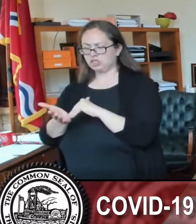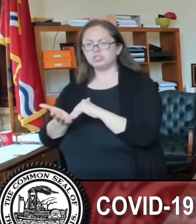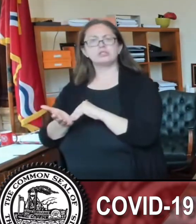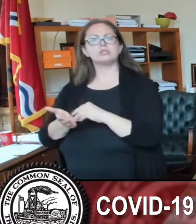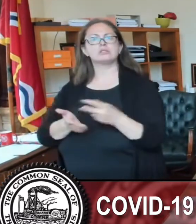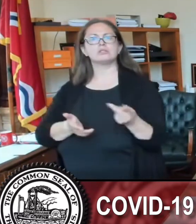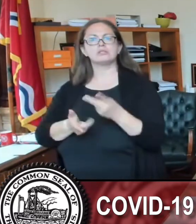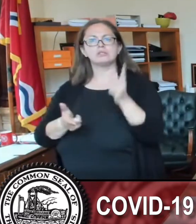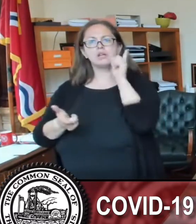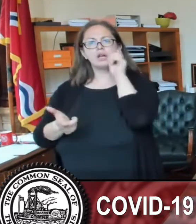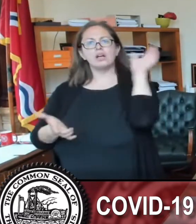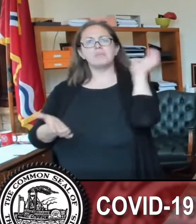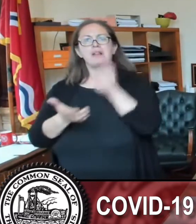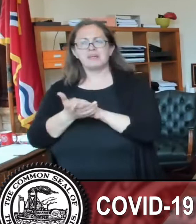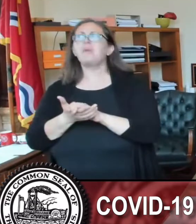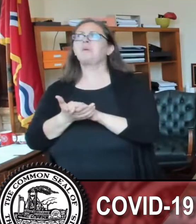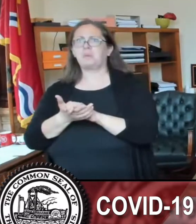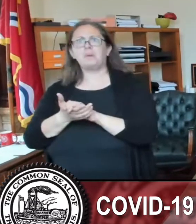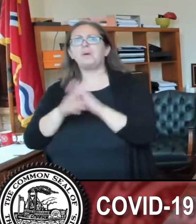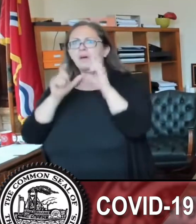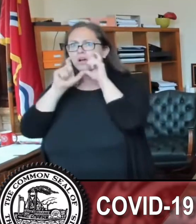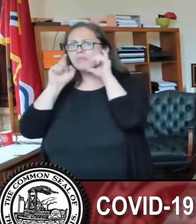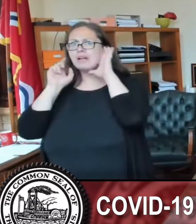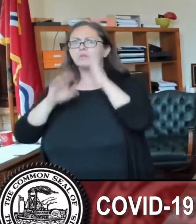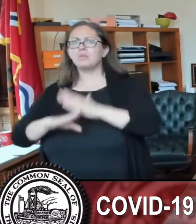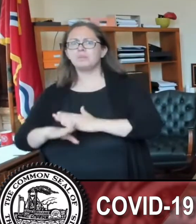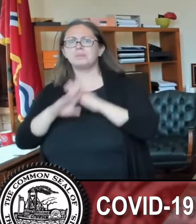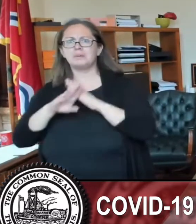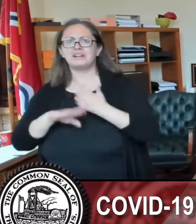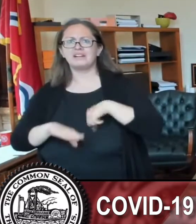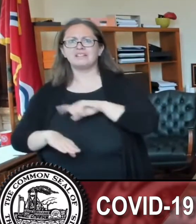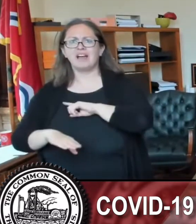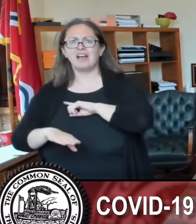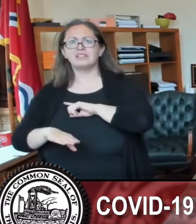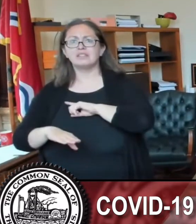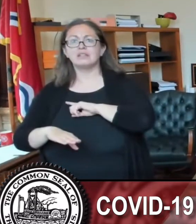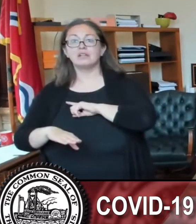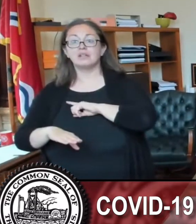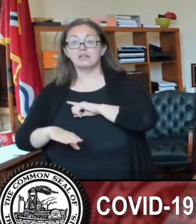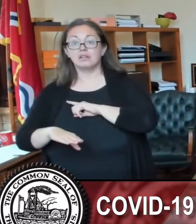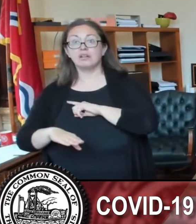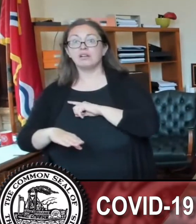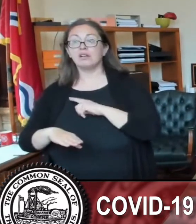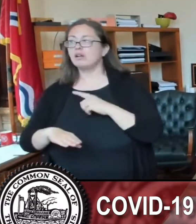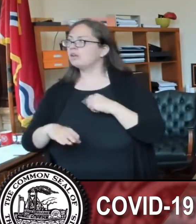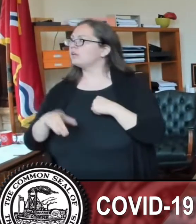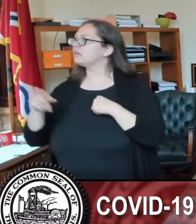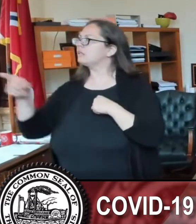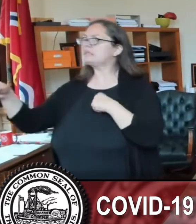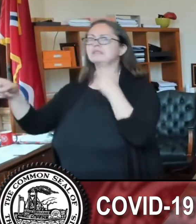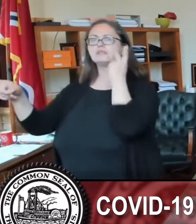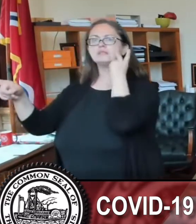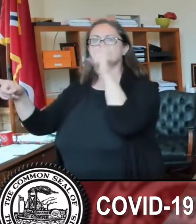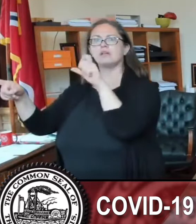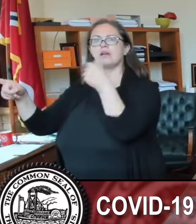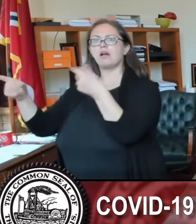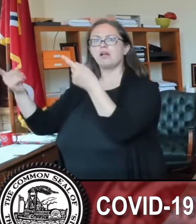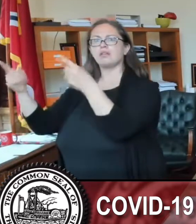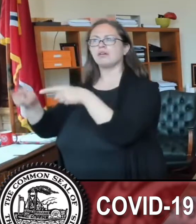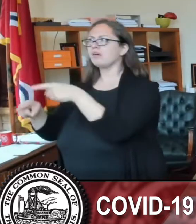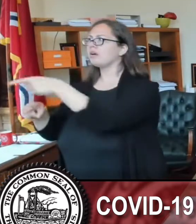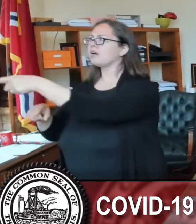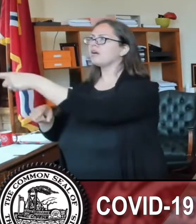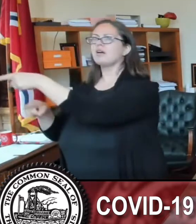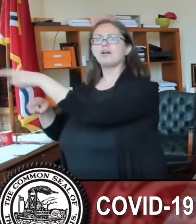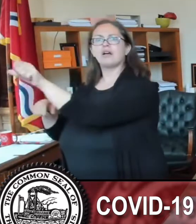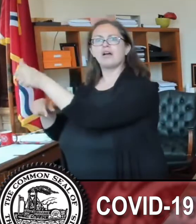to continue to protect us. We don't want happening here what's happening in other parts of our country where they